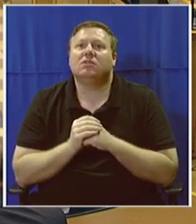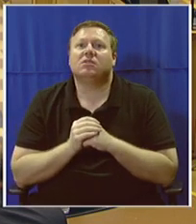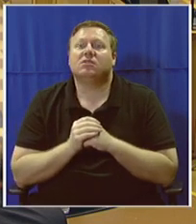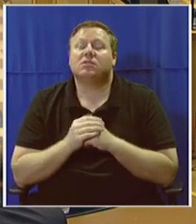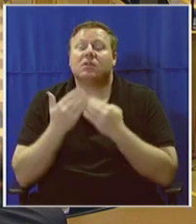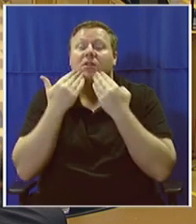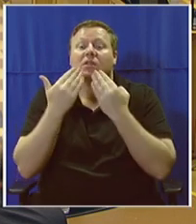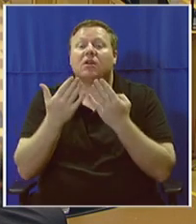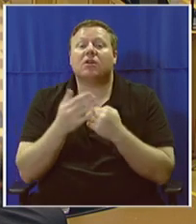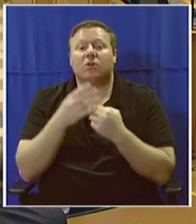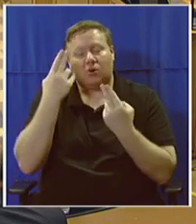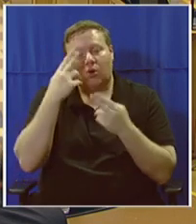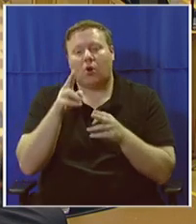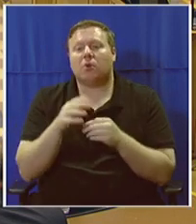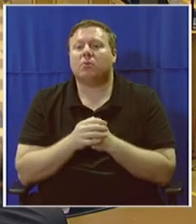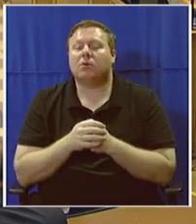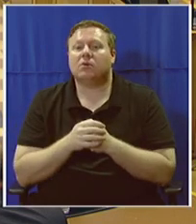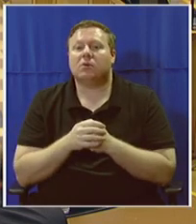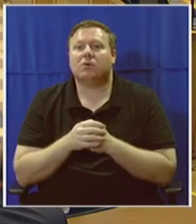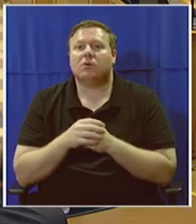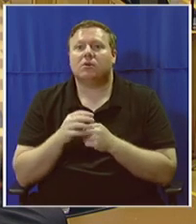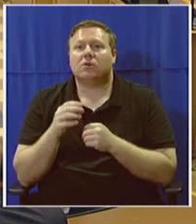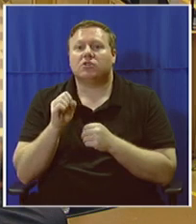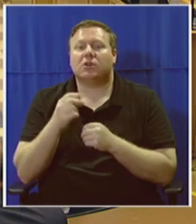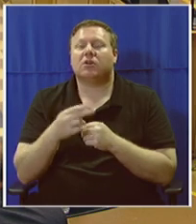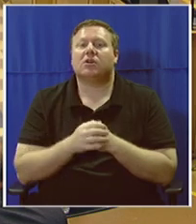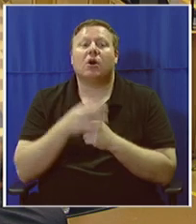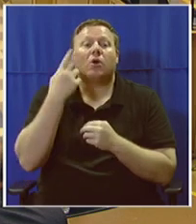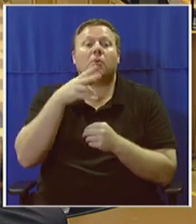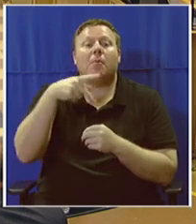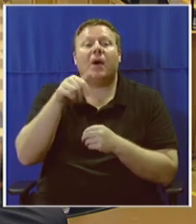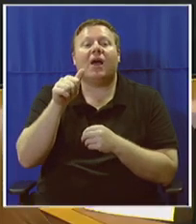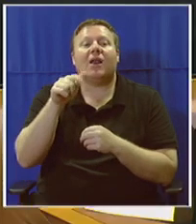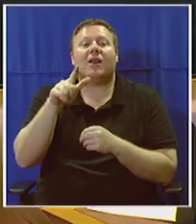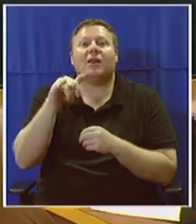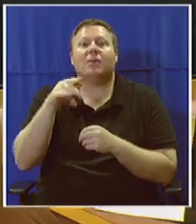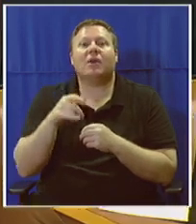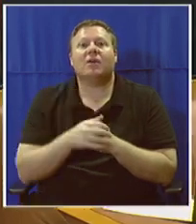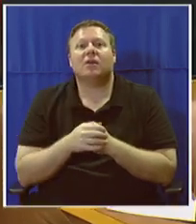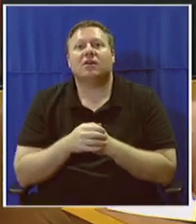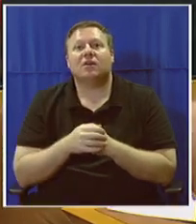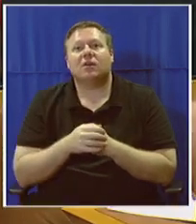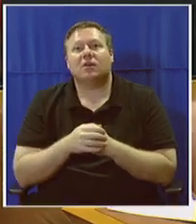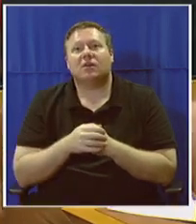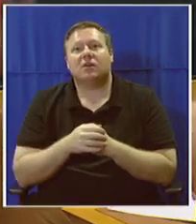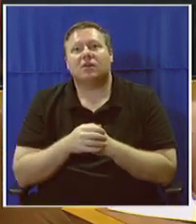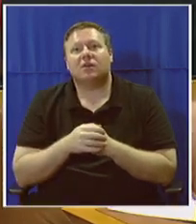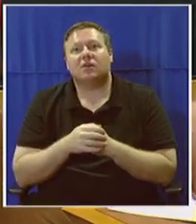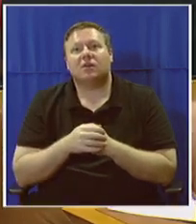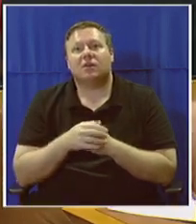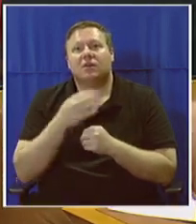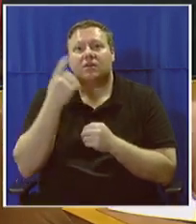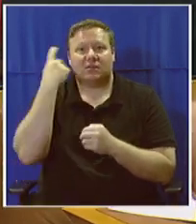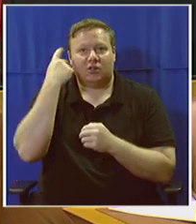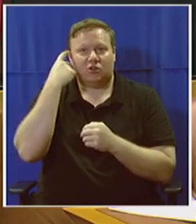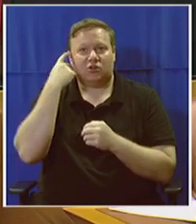Thank you, Honorable Shanga. Honorable Mkalipi. Chairperson, can the Secretary of the Youth League can rise and protect the